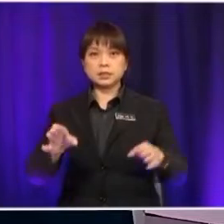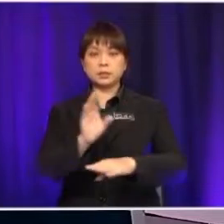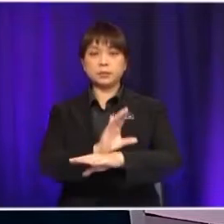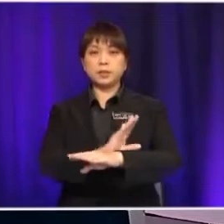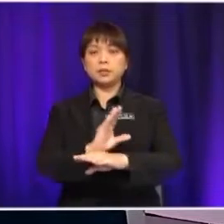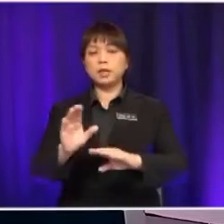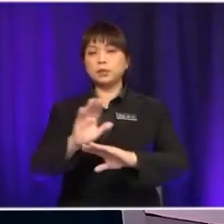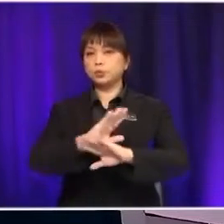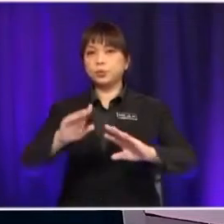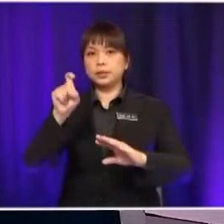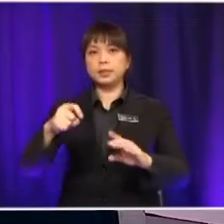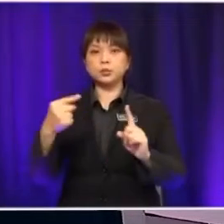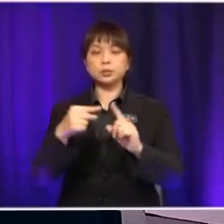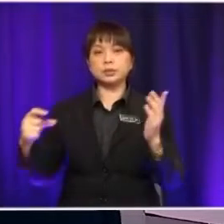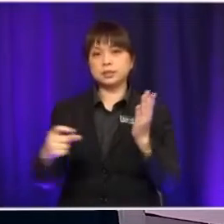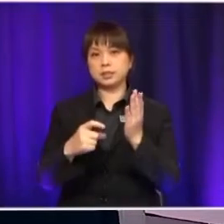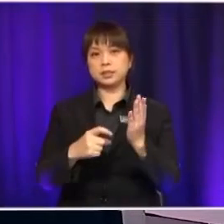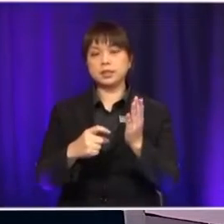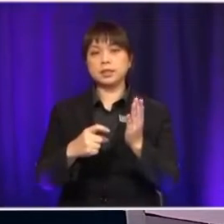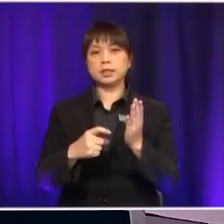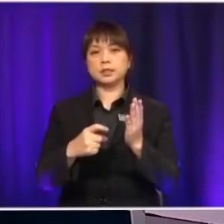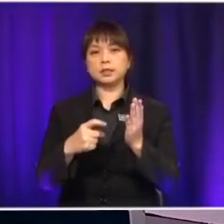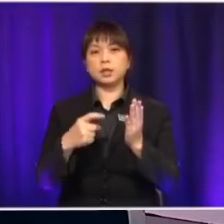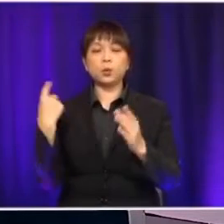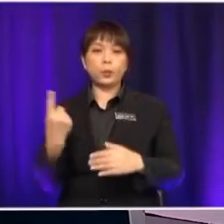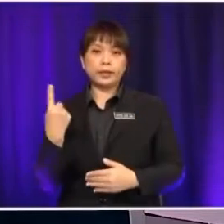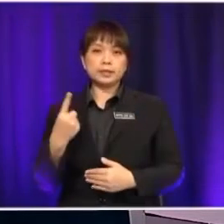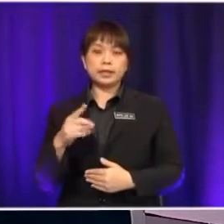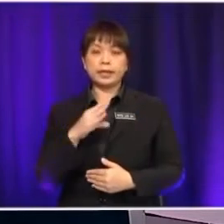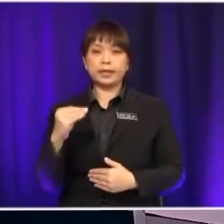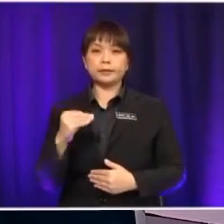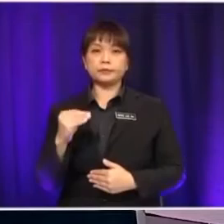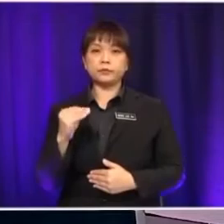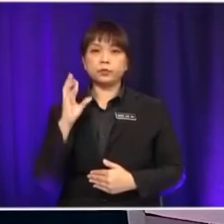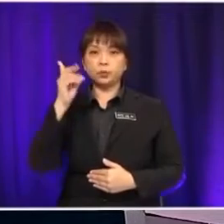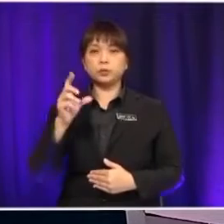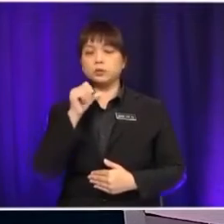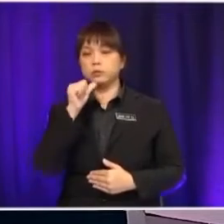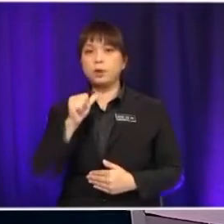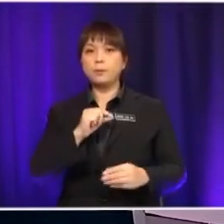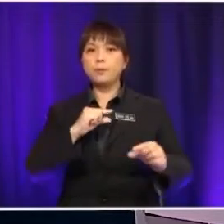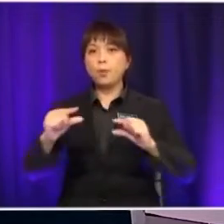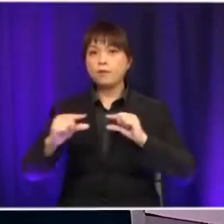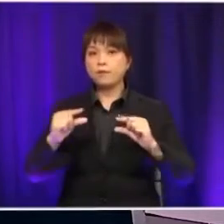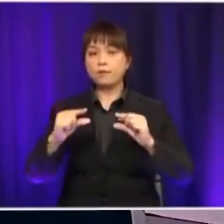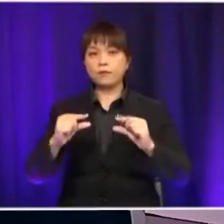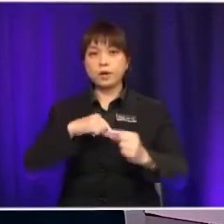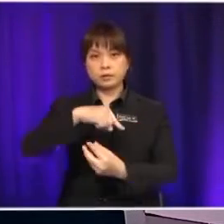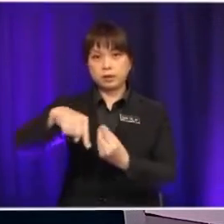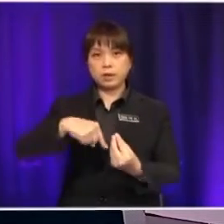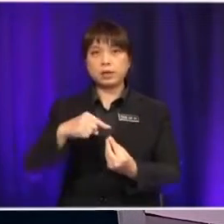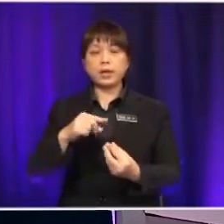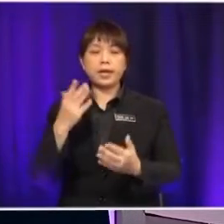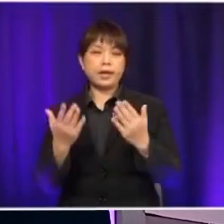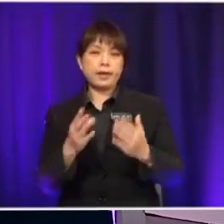time, and then it is always plugged in, and then they will not move around because they can play for a day, the whole